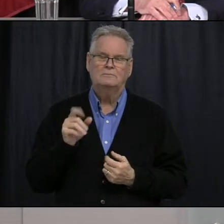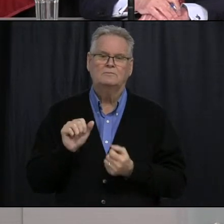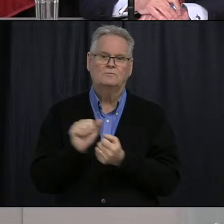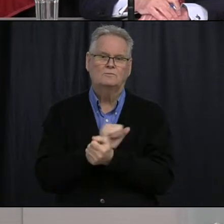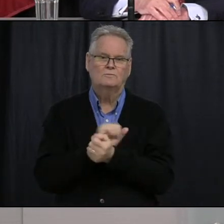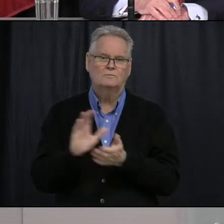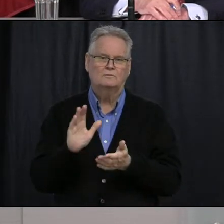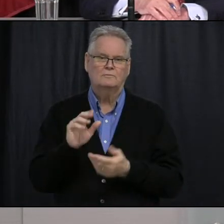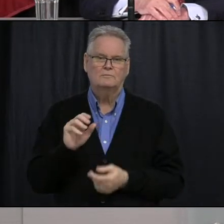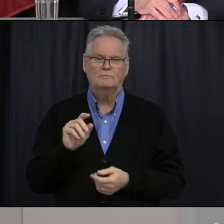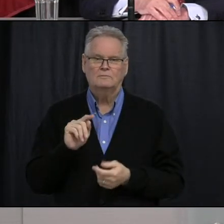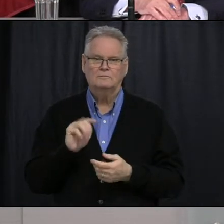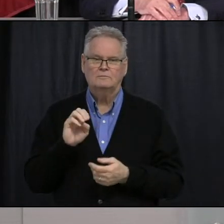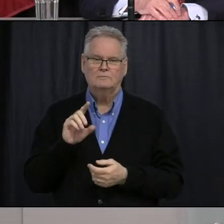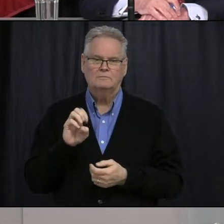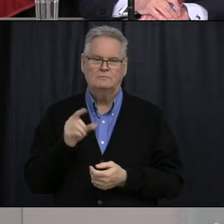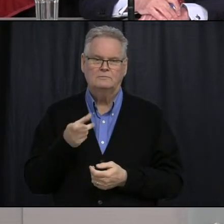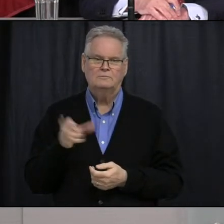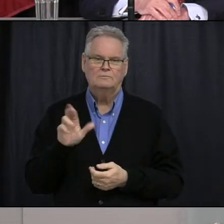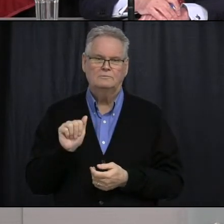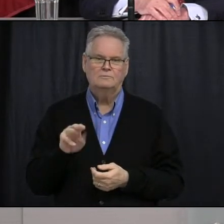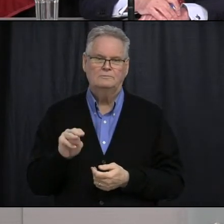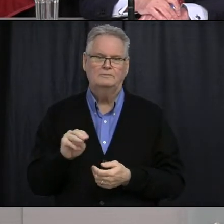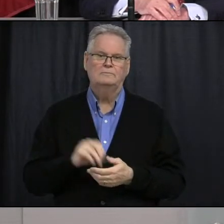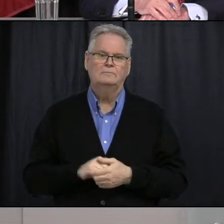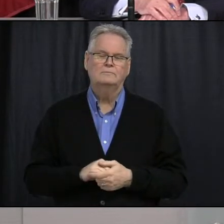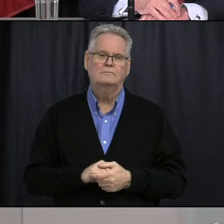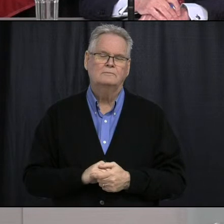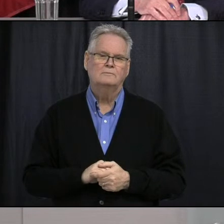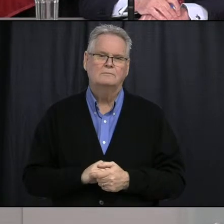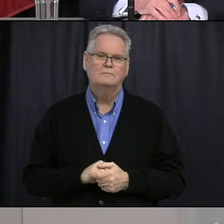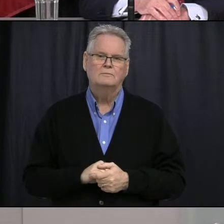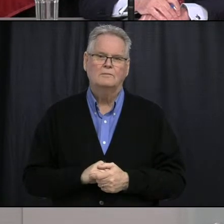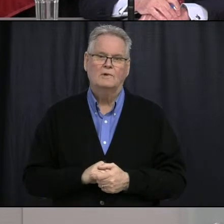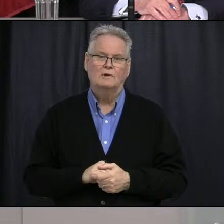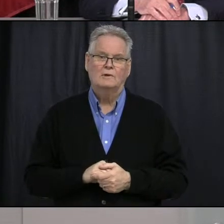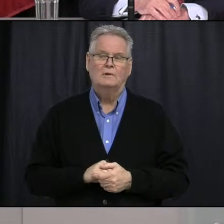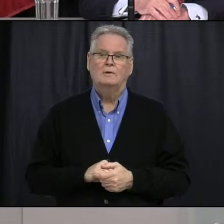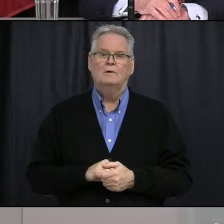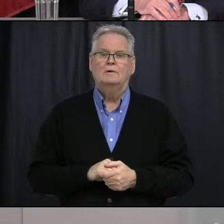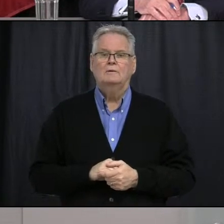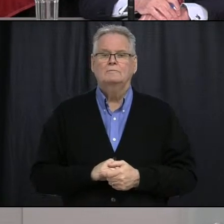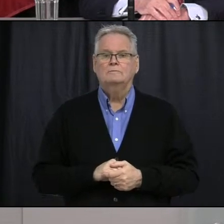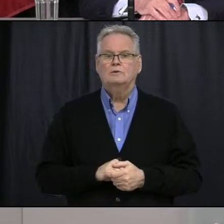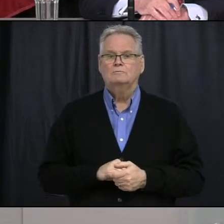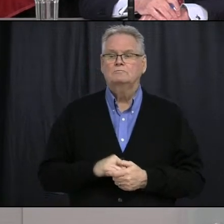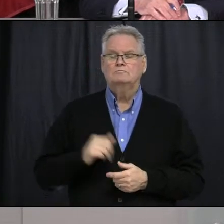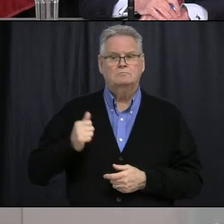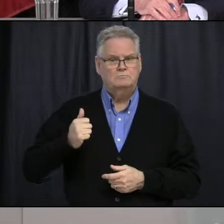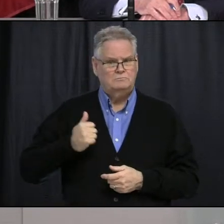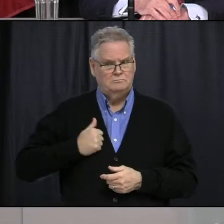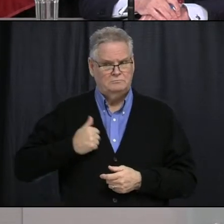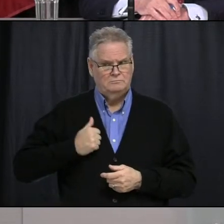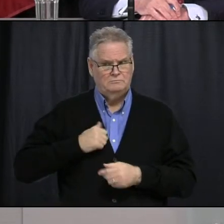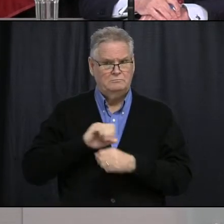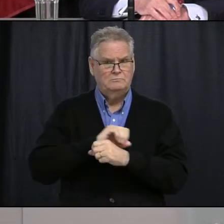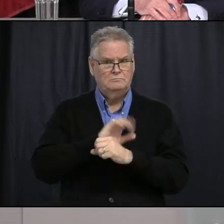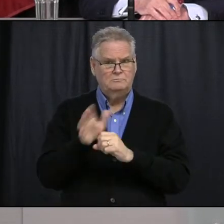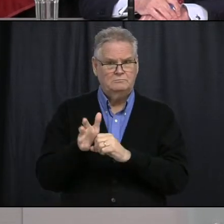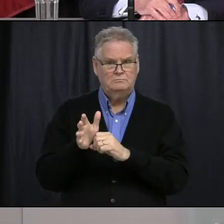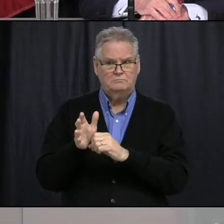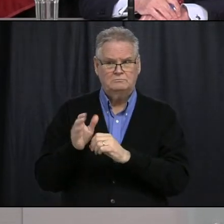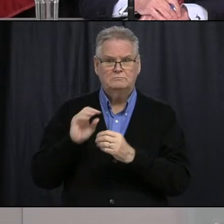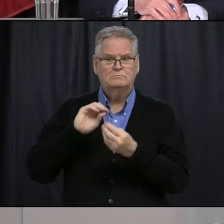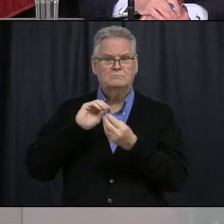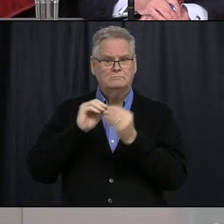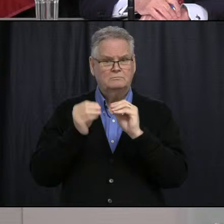Good afternoon. You mentioned the case counts are dropping across Canada. In fact, they're dropping exponentially, even over the past